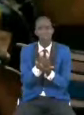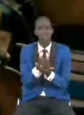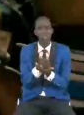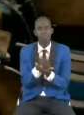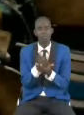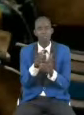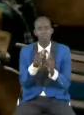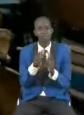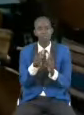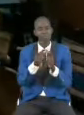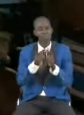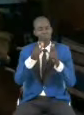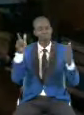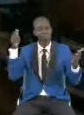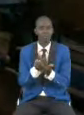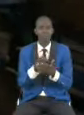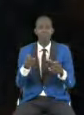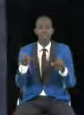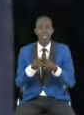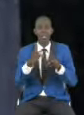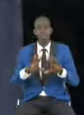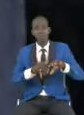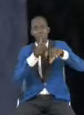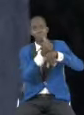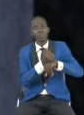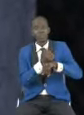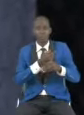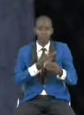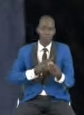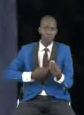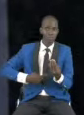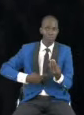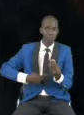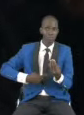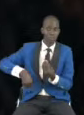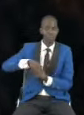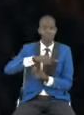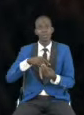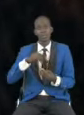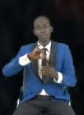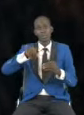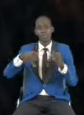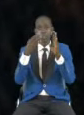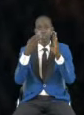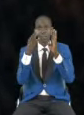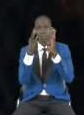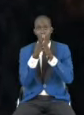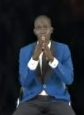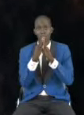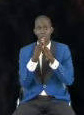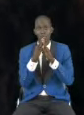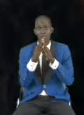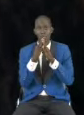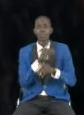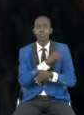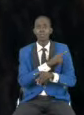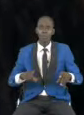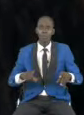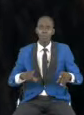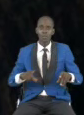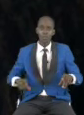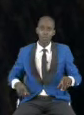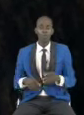At the mountains surround Jerusalem, the Lord, once you apply the blood of the Lamb,